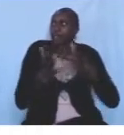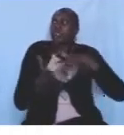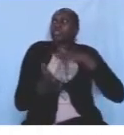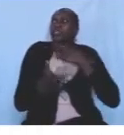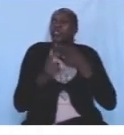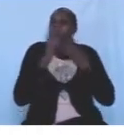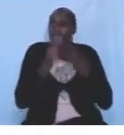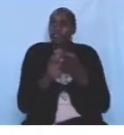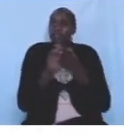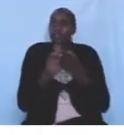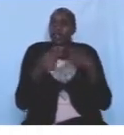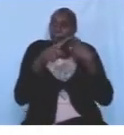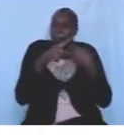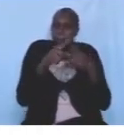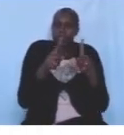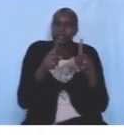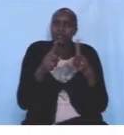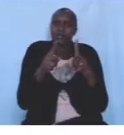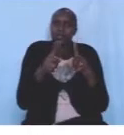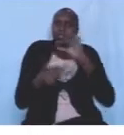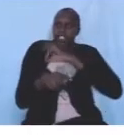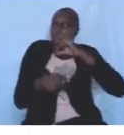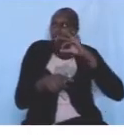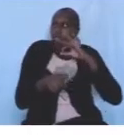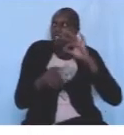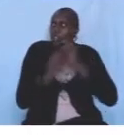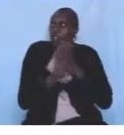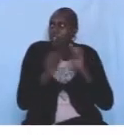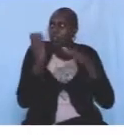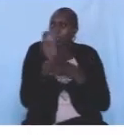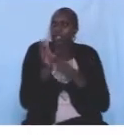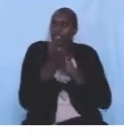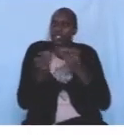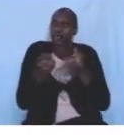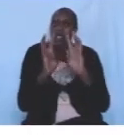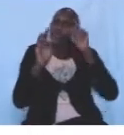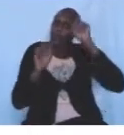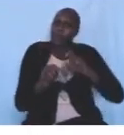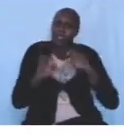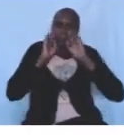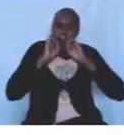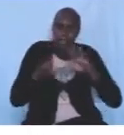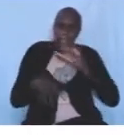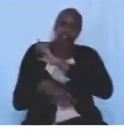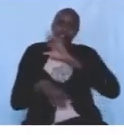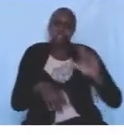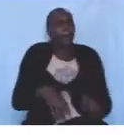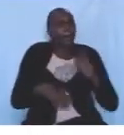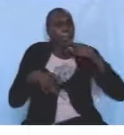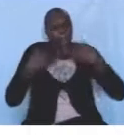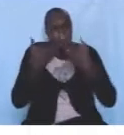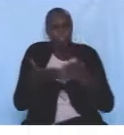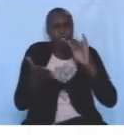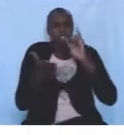the gifts, but the gifts of the Spirit cannot be earned that way. You must be blessed of the Lord. You must be